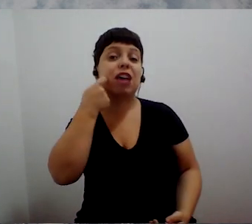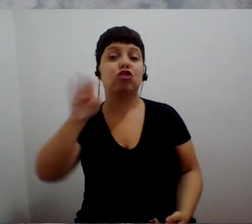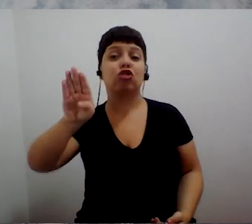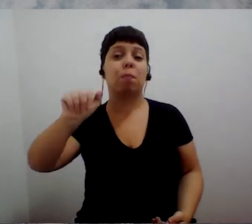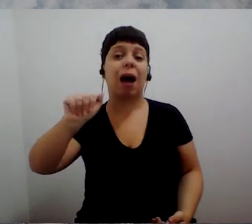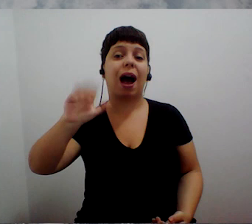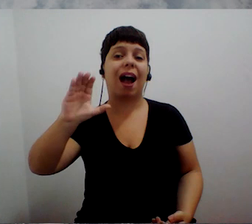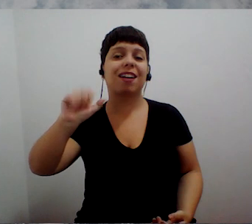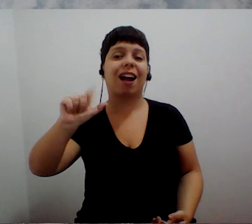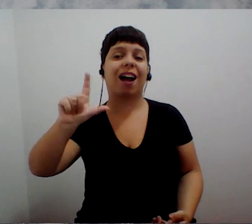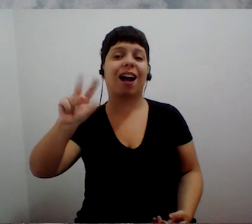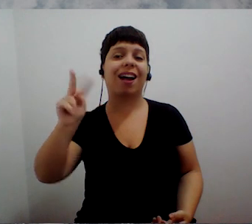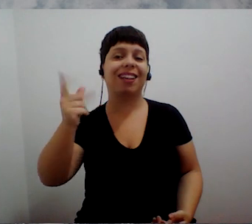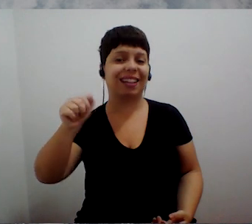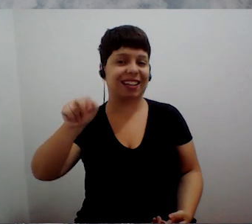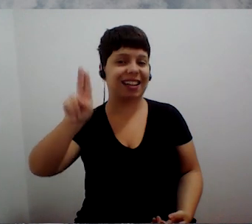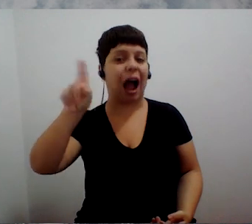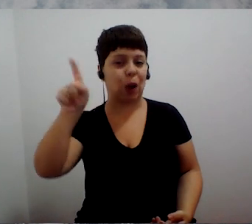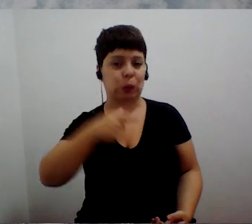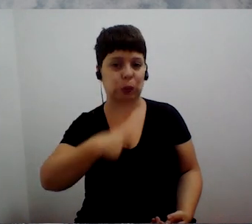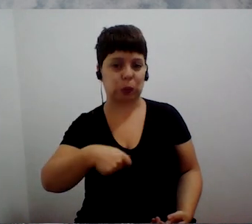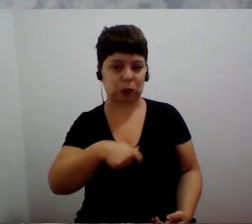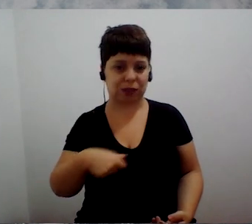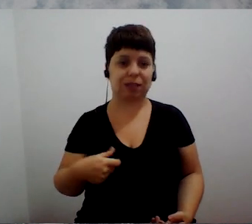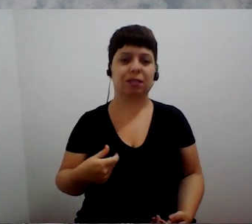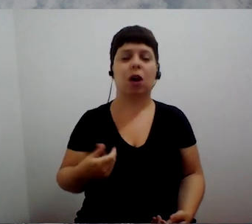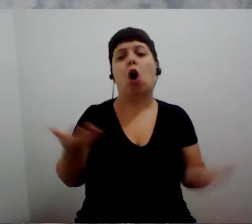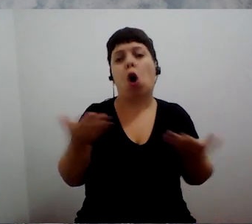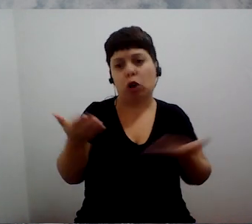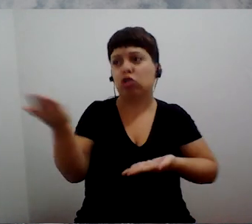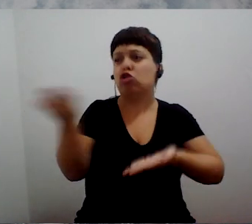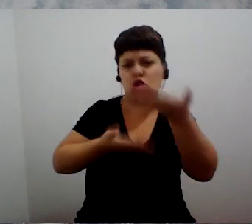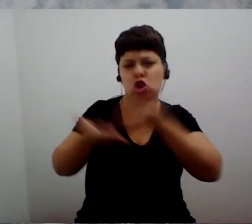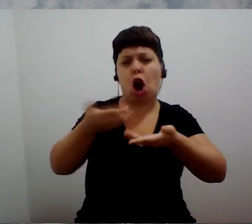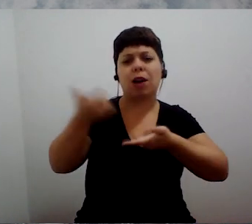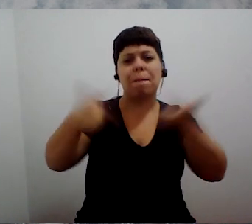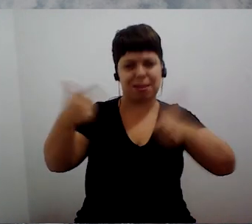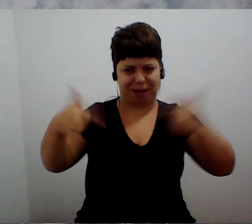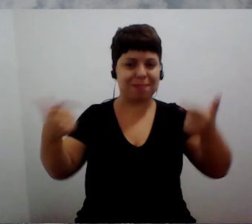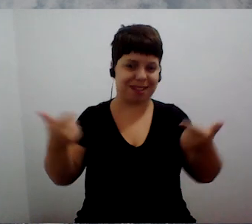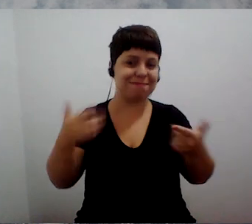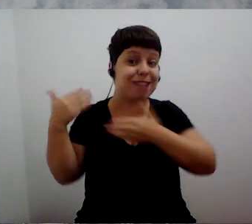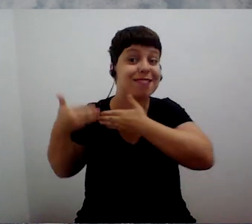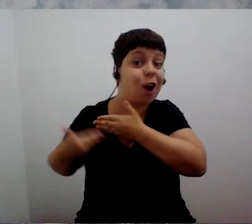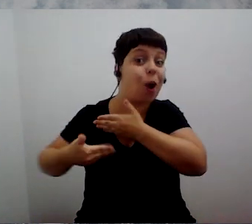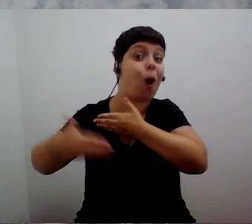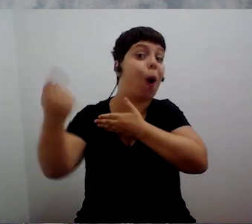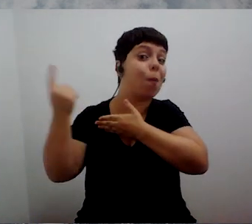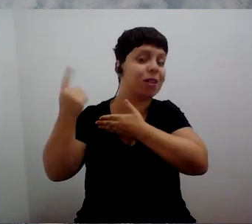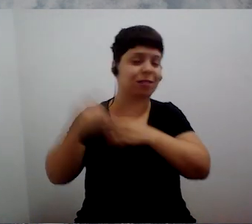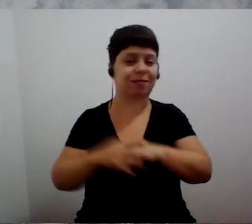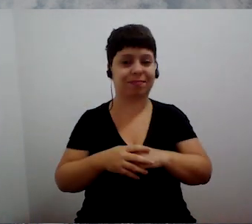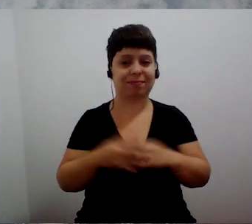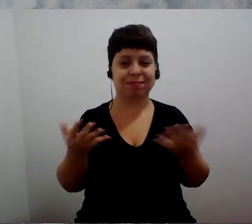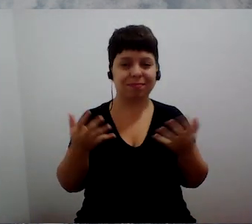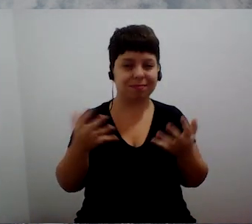Norway. And today, of course, this has developed also into other areas. But globally, the ocean economy is worth